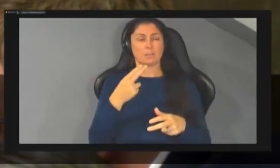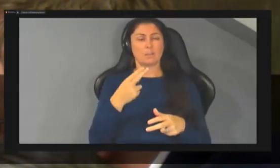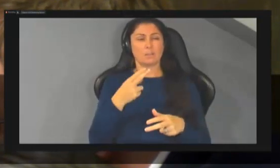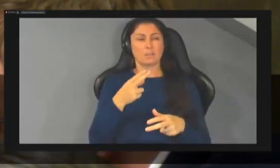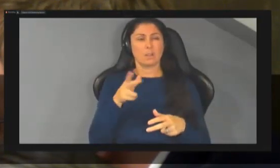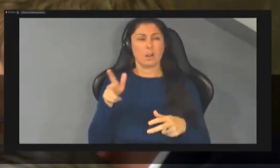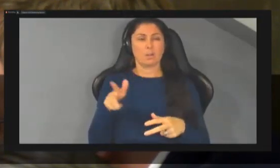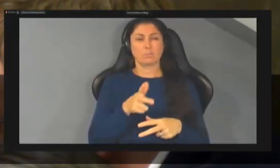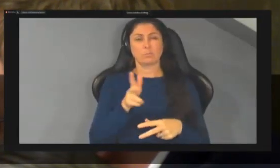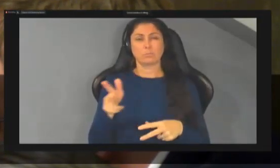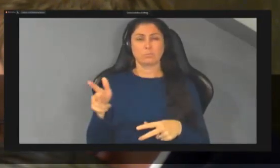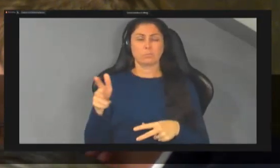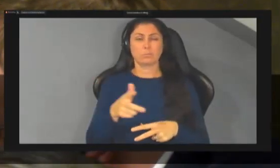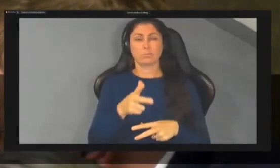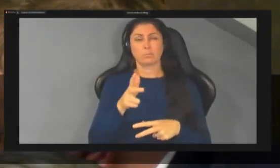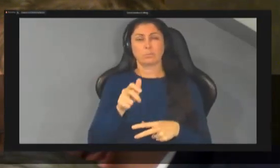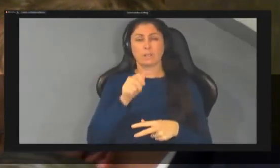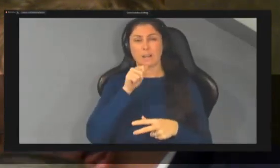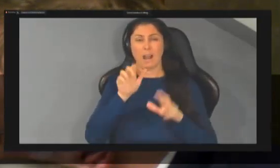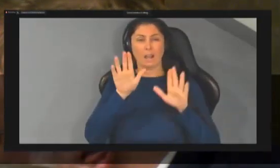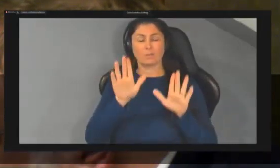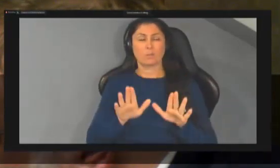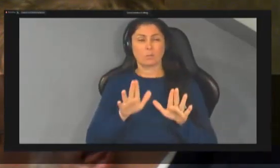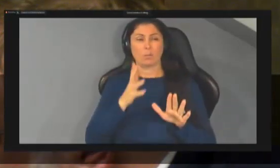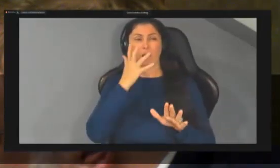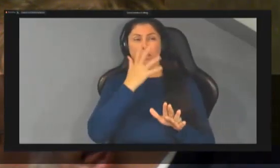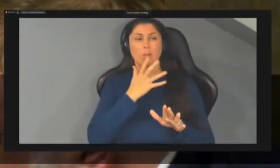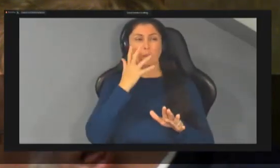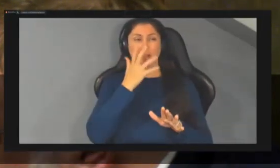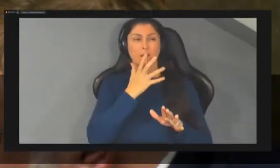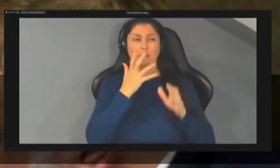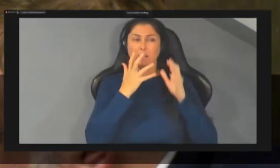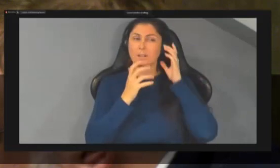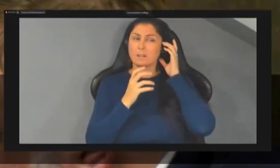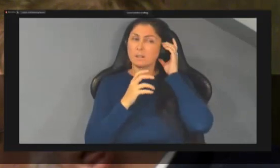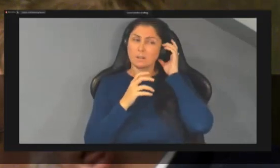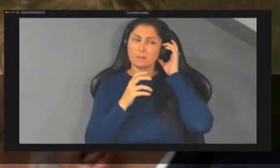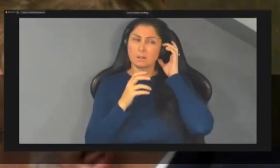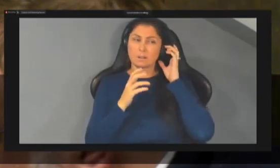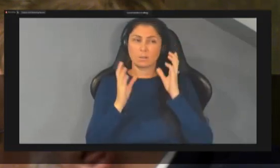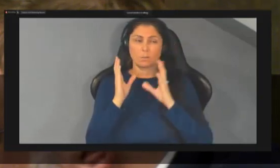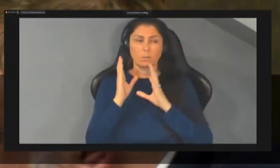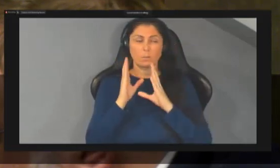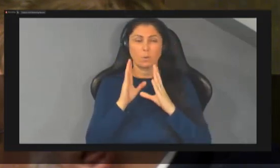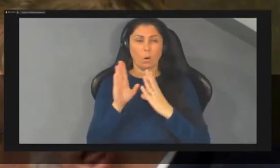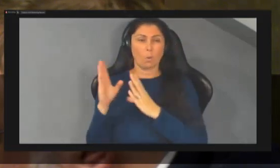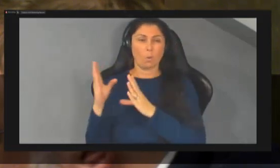know, not so great looking road.